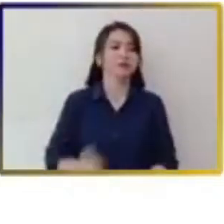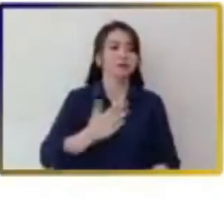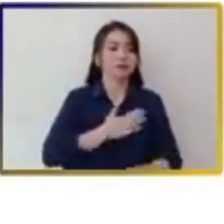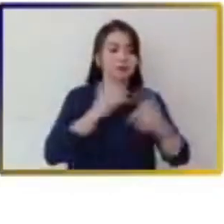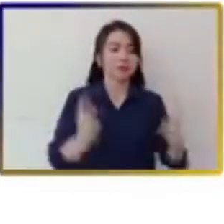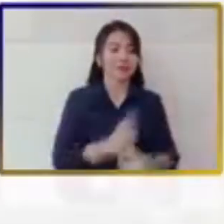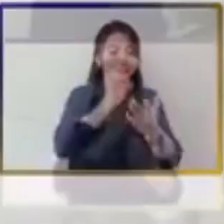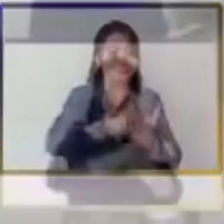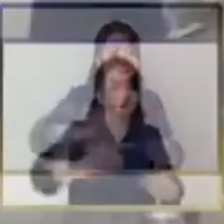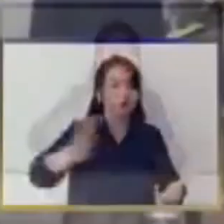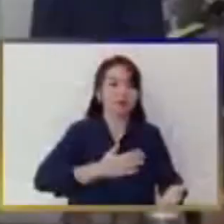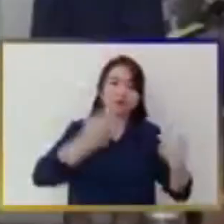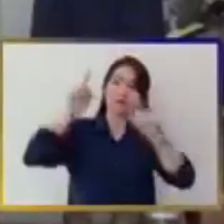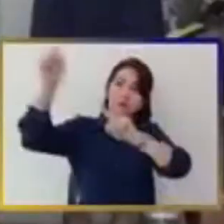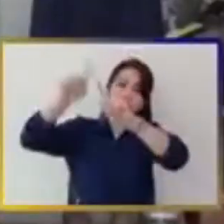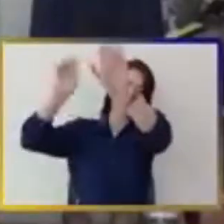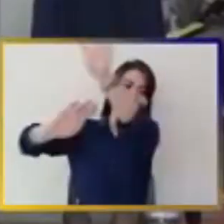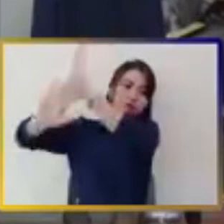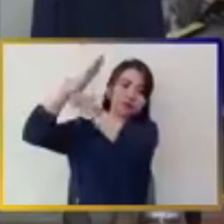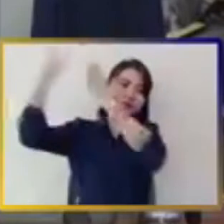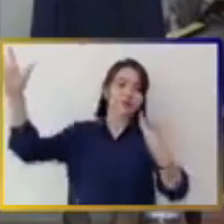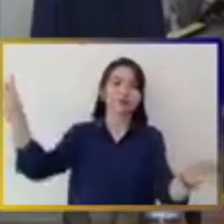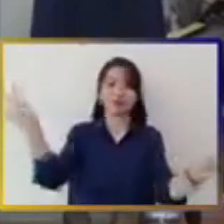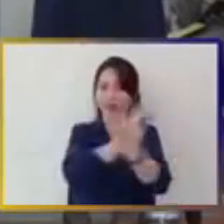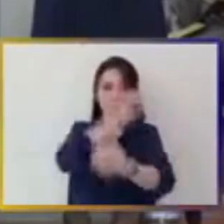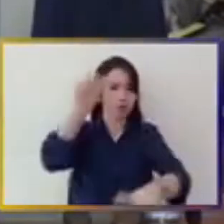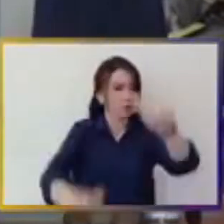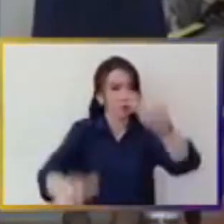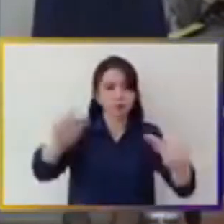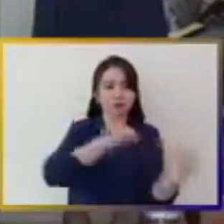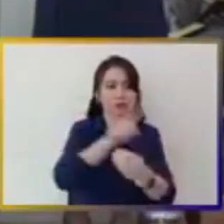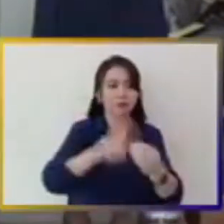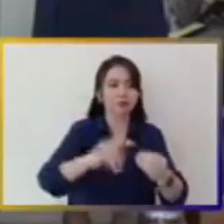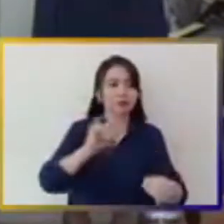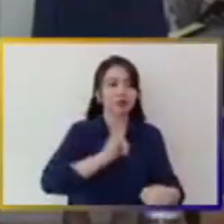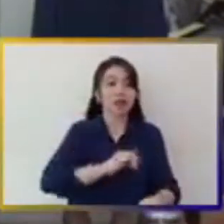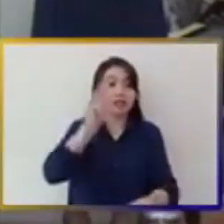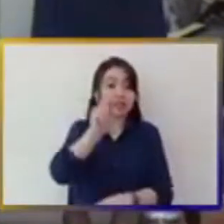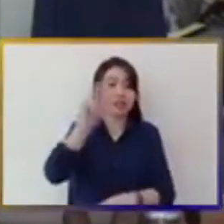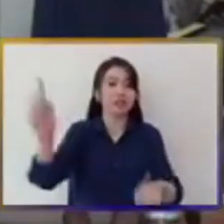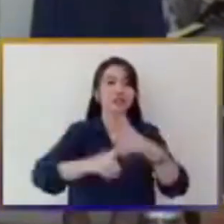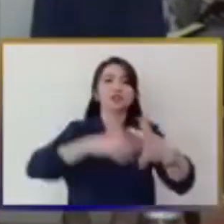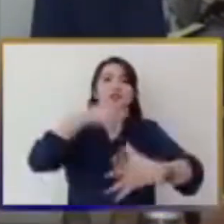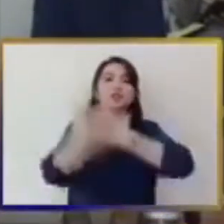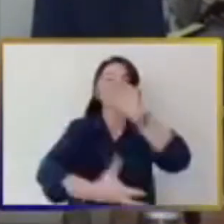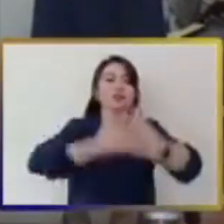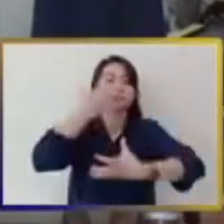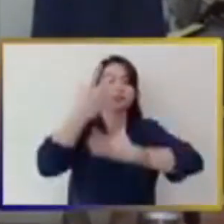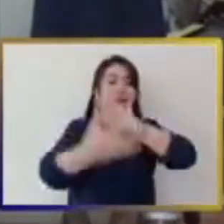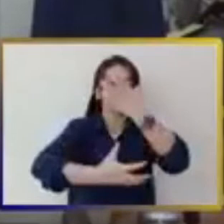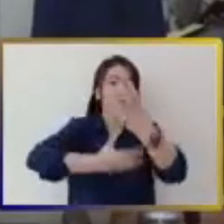My sins are forgiven, I'm headed for heaven. There's no doubt about it, I just got to